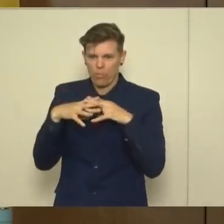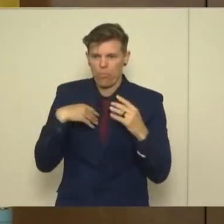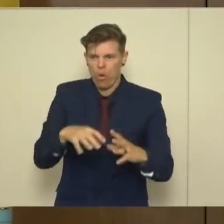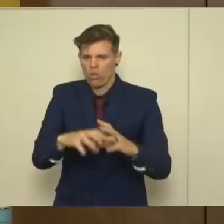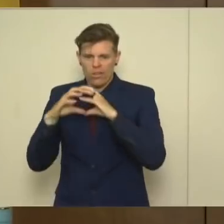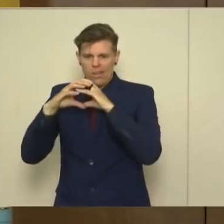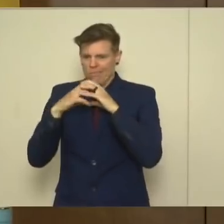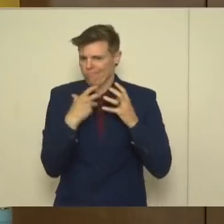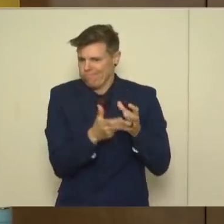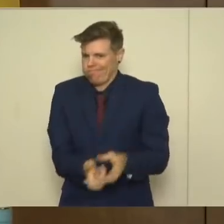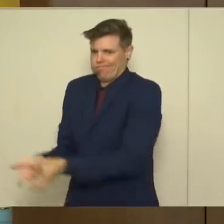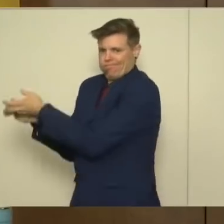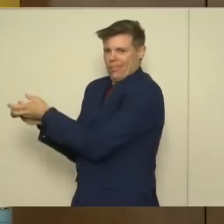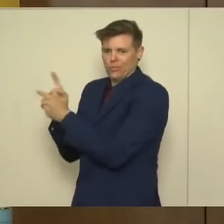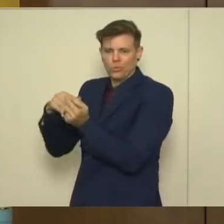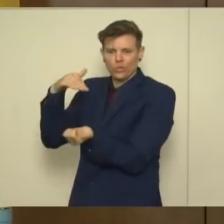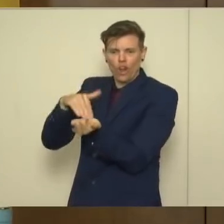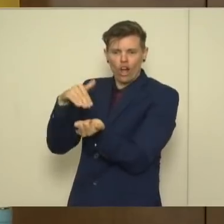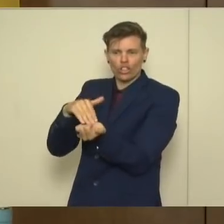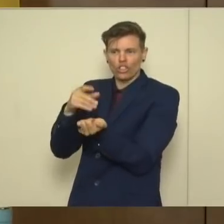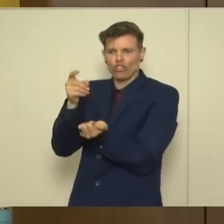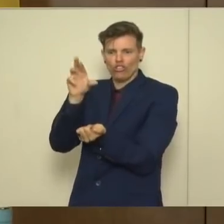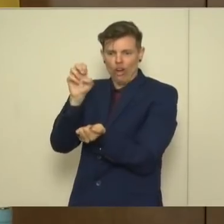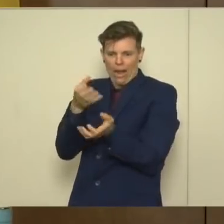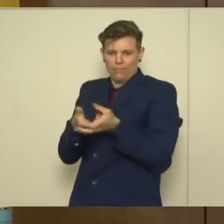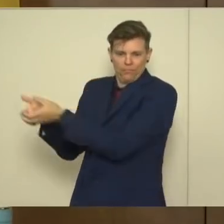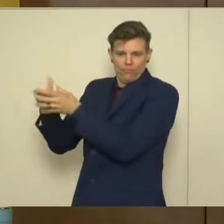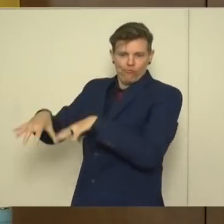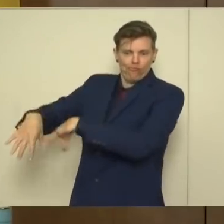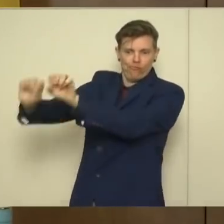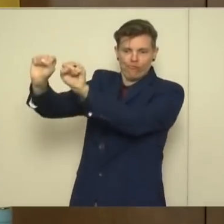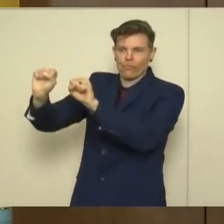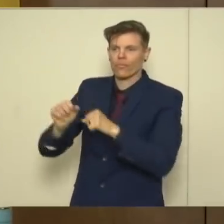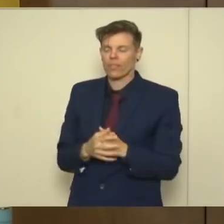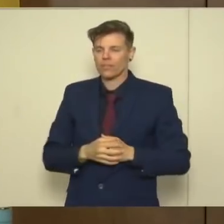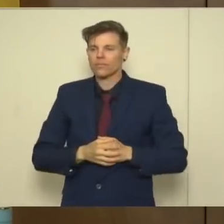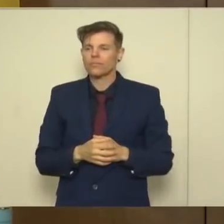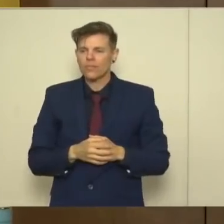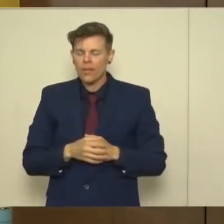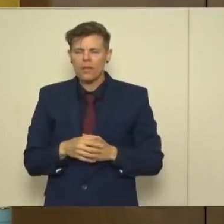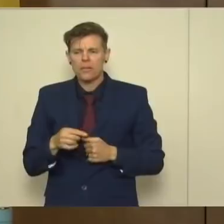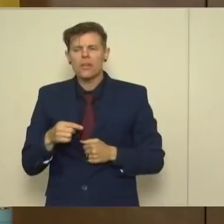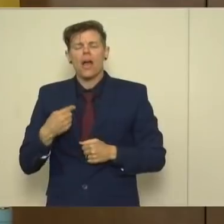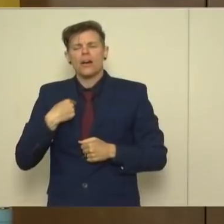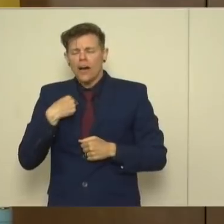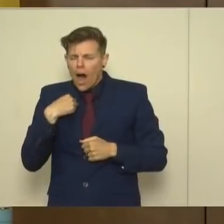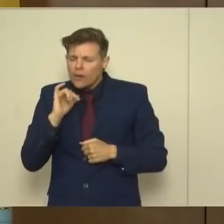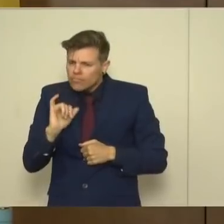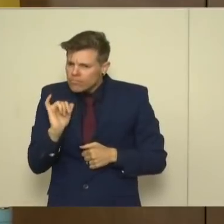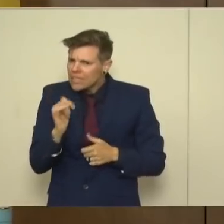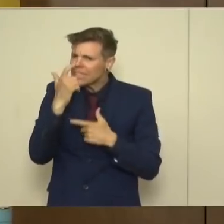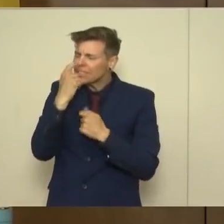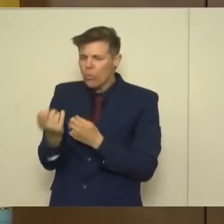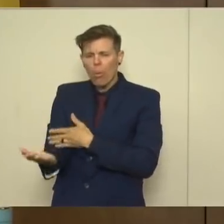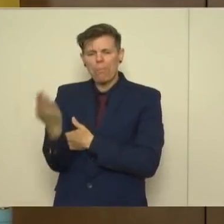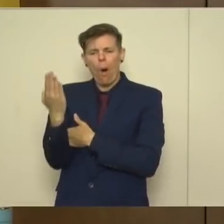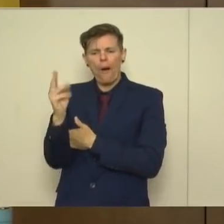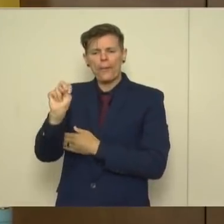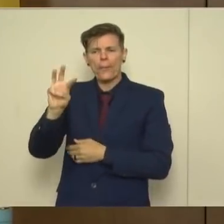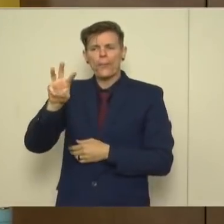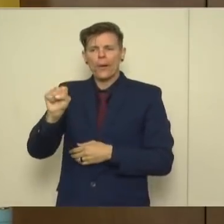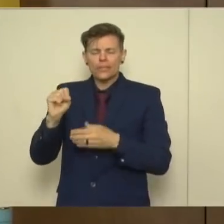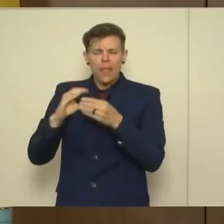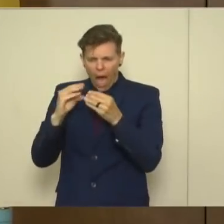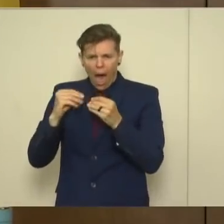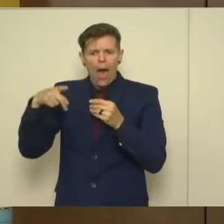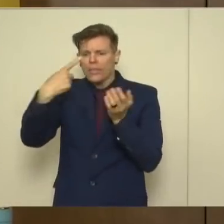Scrace. There was an interesting, and I think it was actually on one of the morning news shows where they're really trying to get their arms around. So we